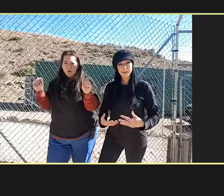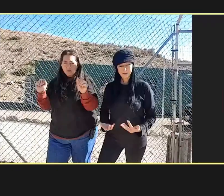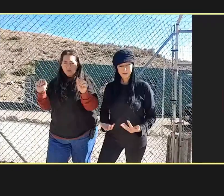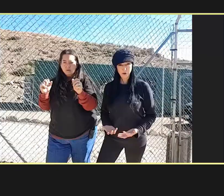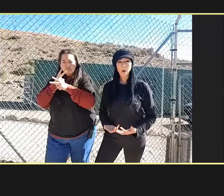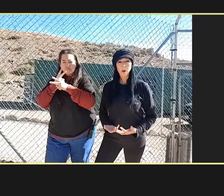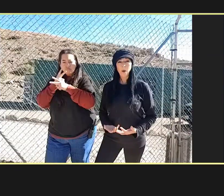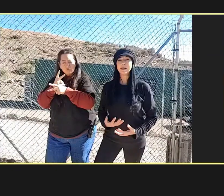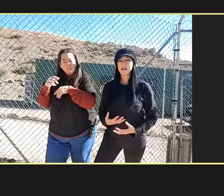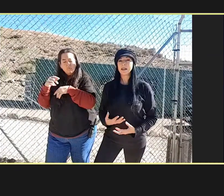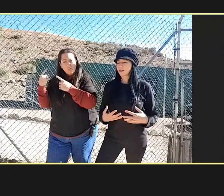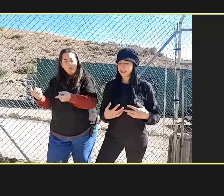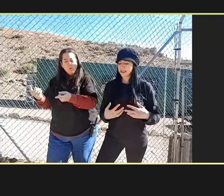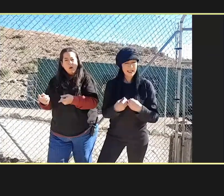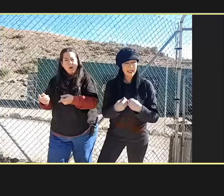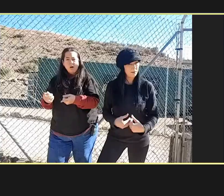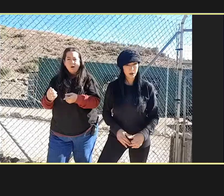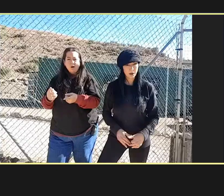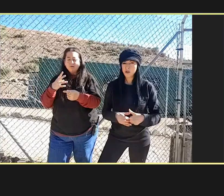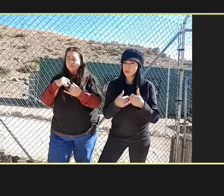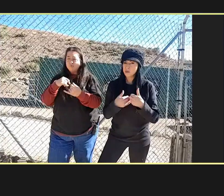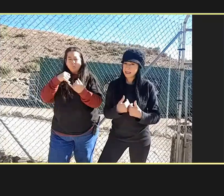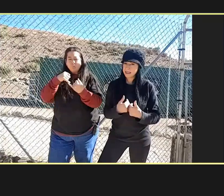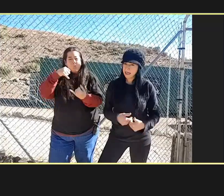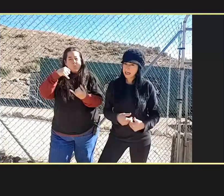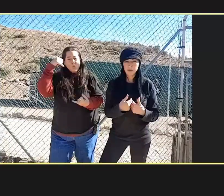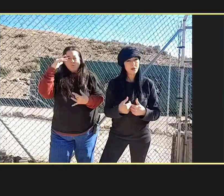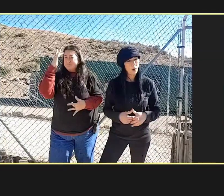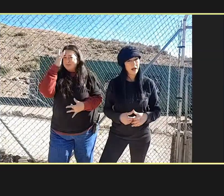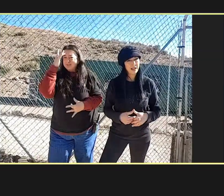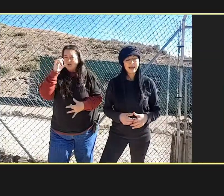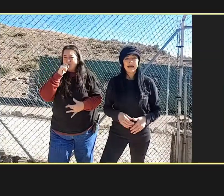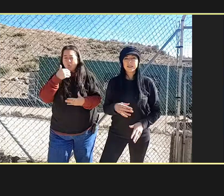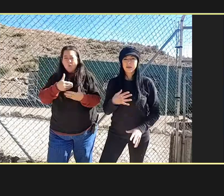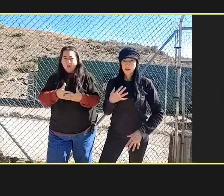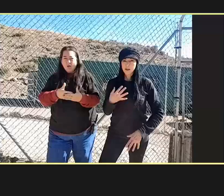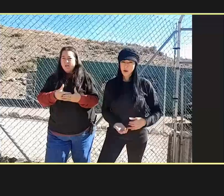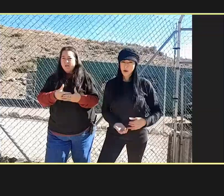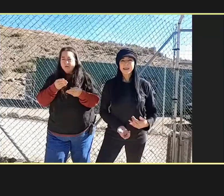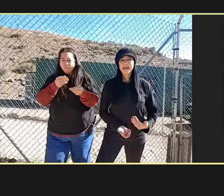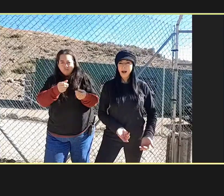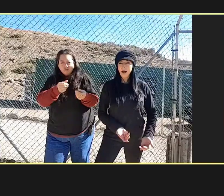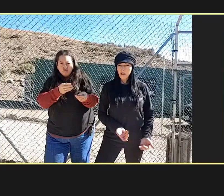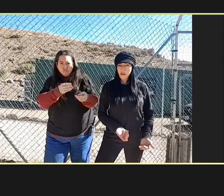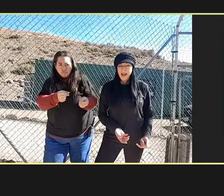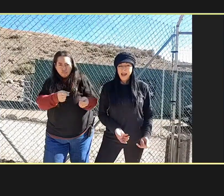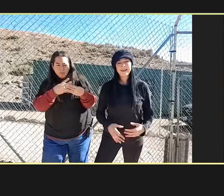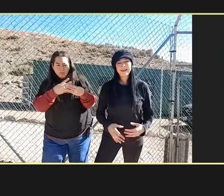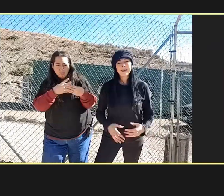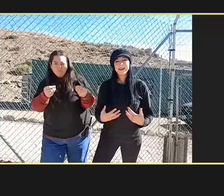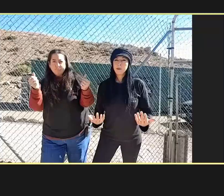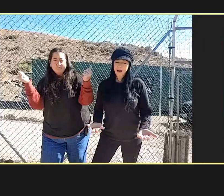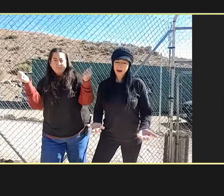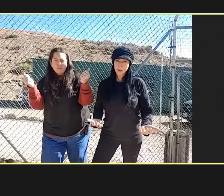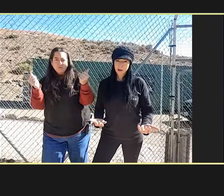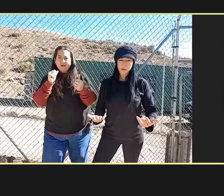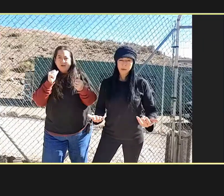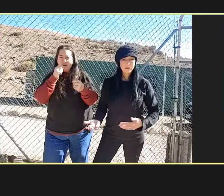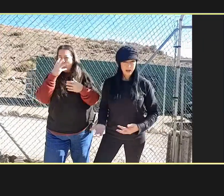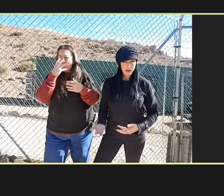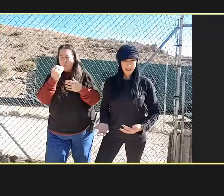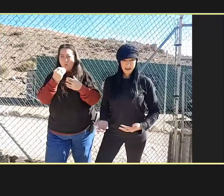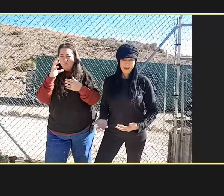back to the rescue. They kept her for a while. She was skin and bones. She was sick. She wasn't well. So they nurtured her back to health. And